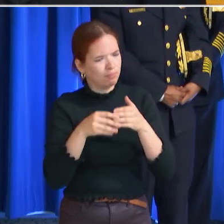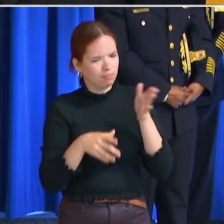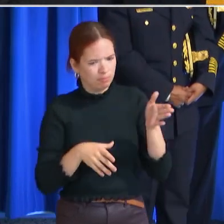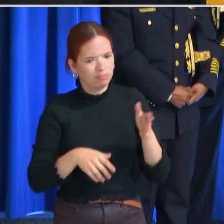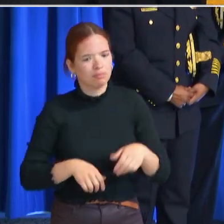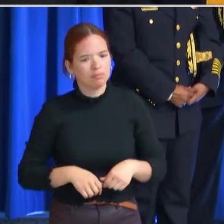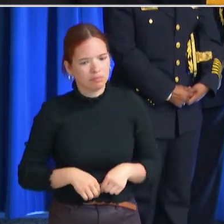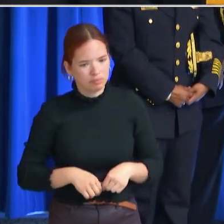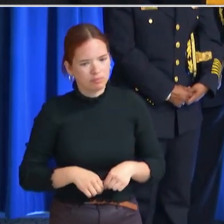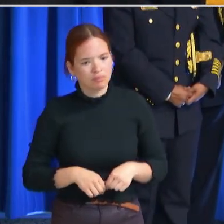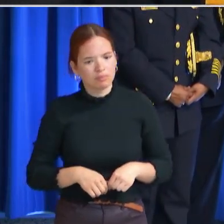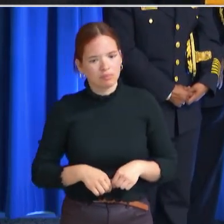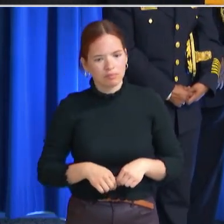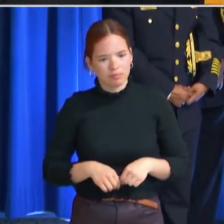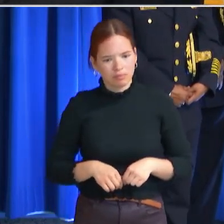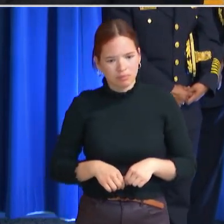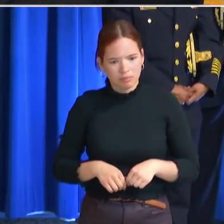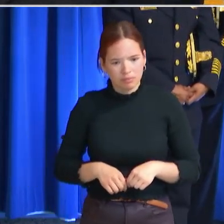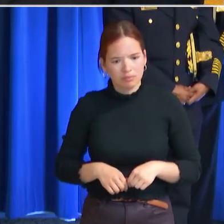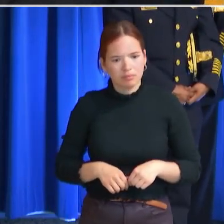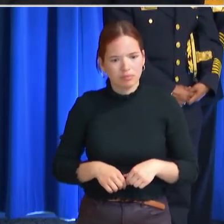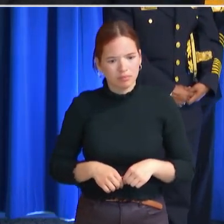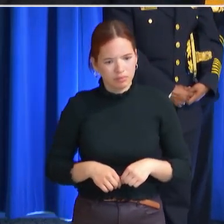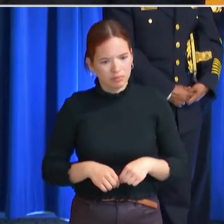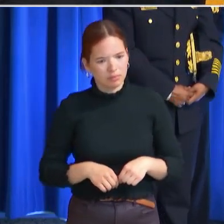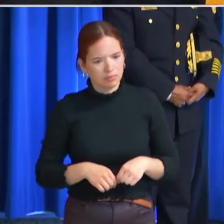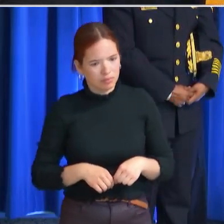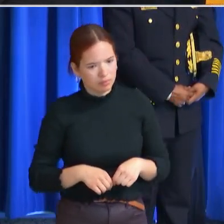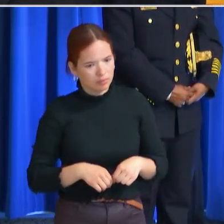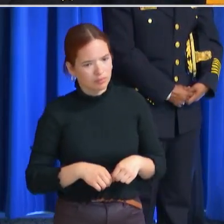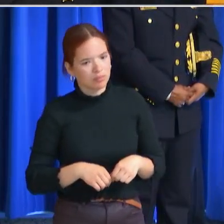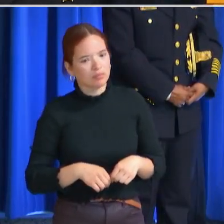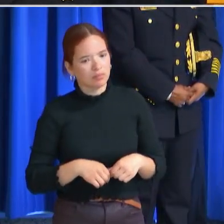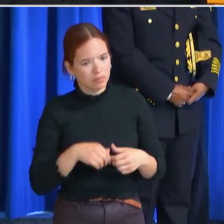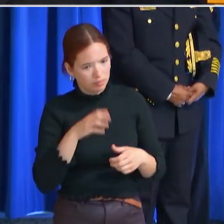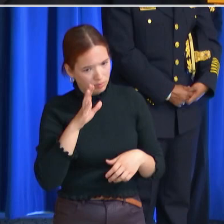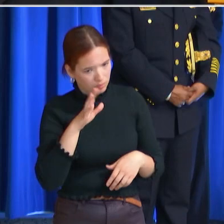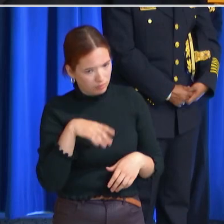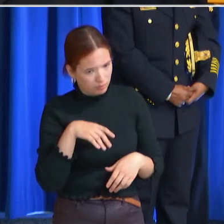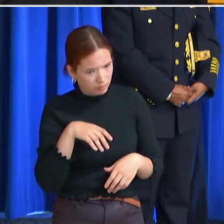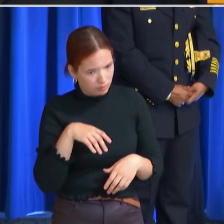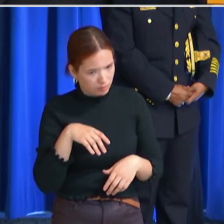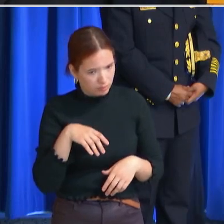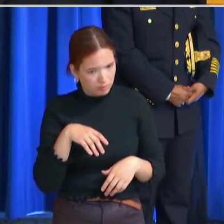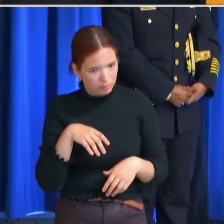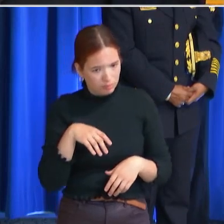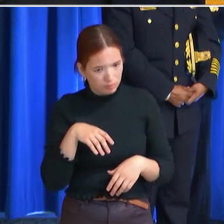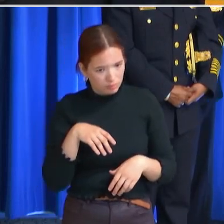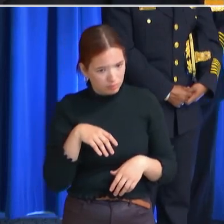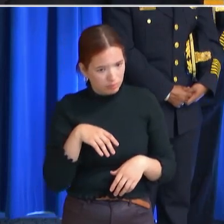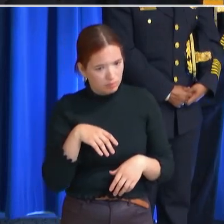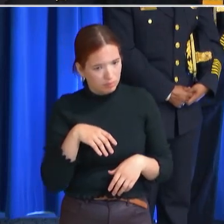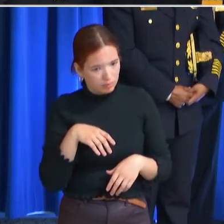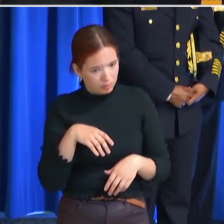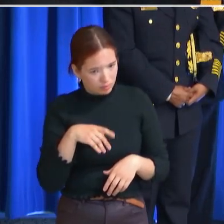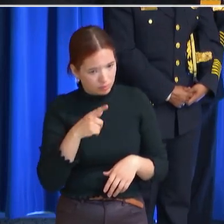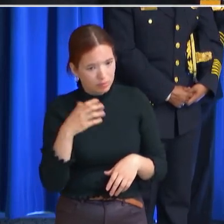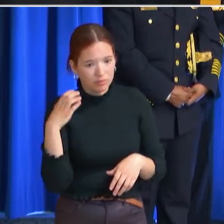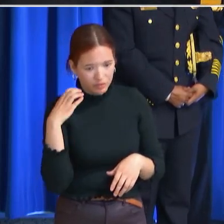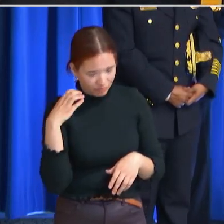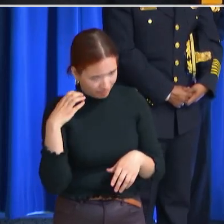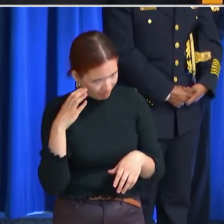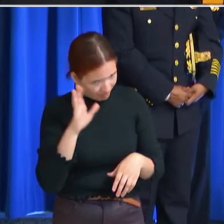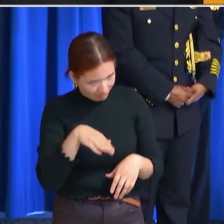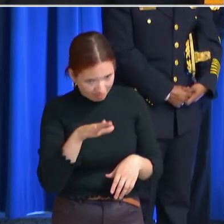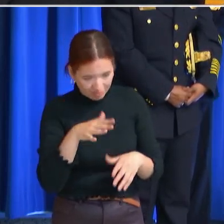questions. One, will Chief Conti still accompany you to the Hill when you testify before The chief is the chief as long as he's the chief. And then can